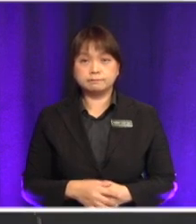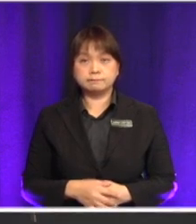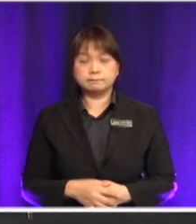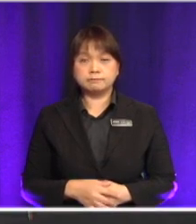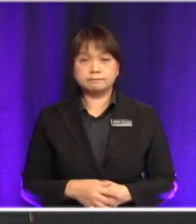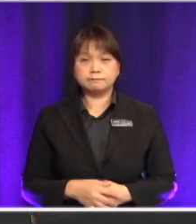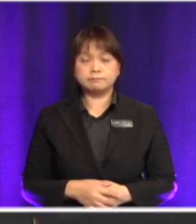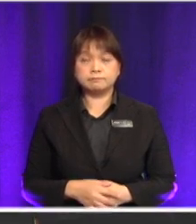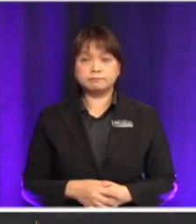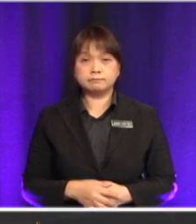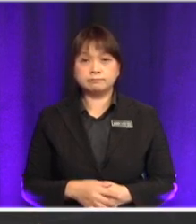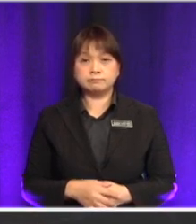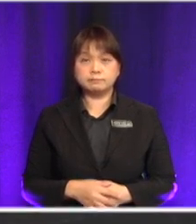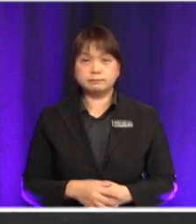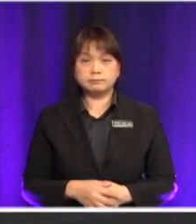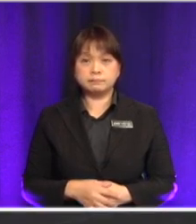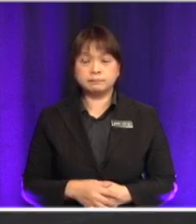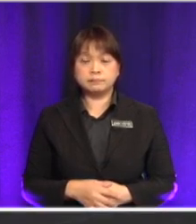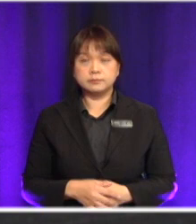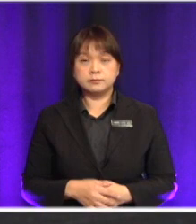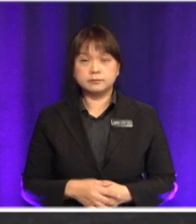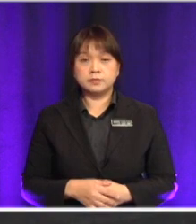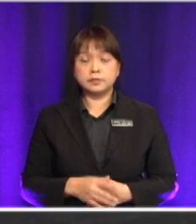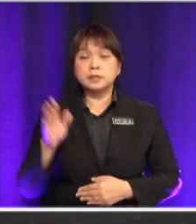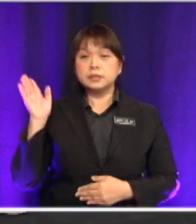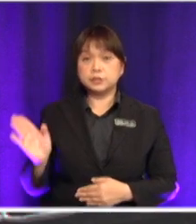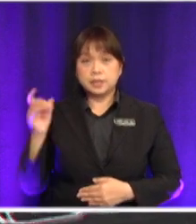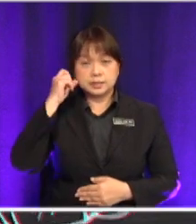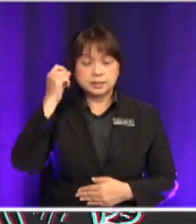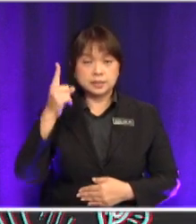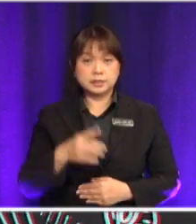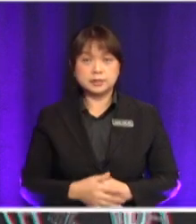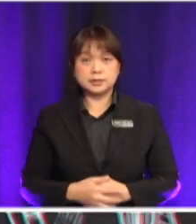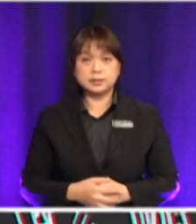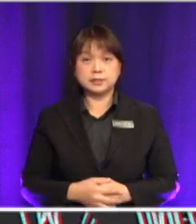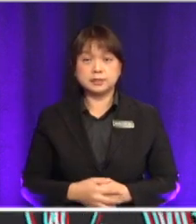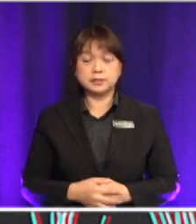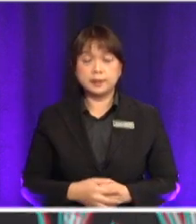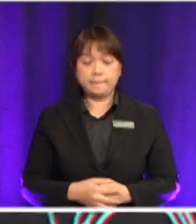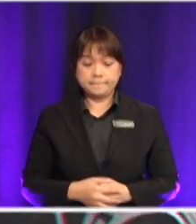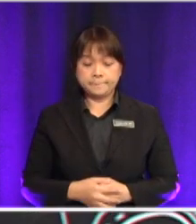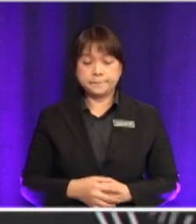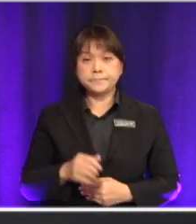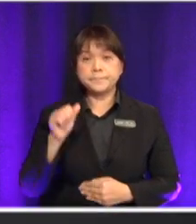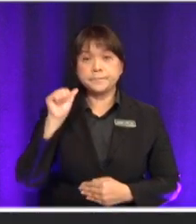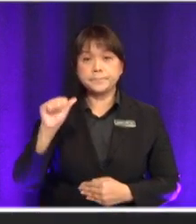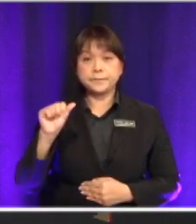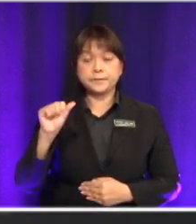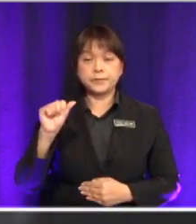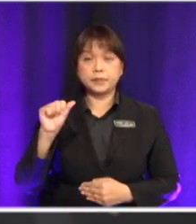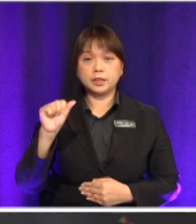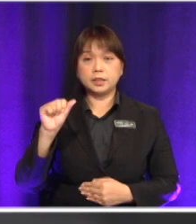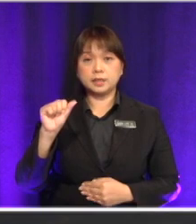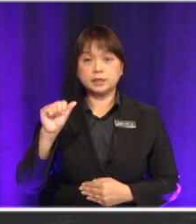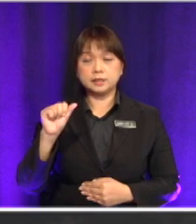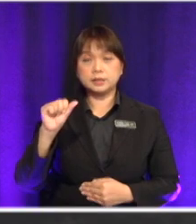right. Off you go. Okay. So my understanding is basically like he said, a guy, Leroy, was drowning